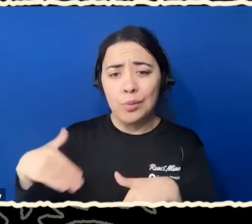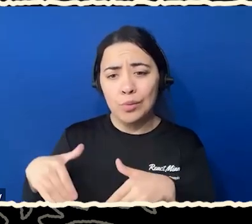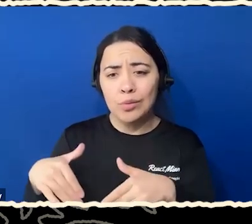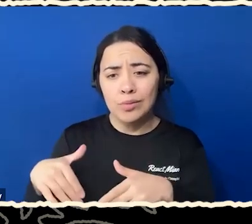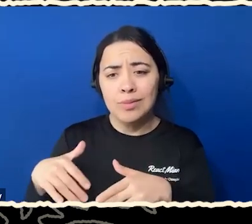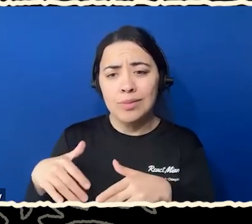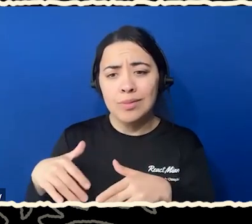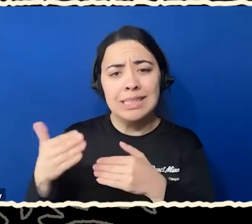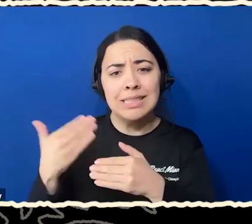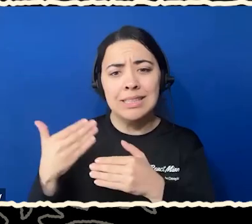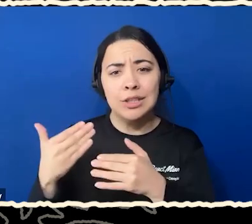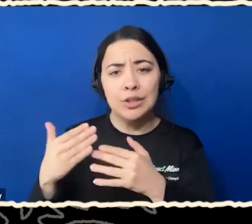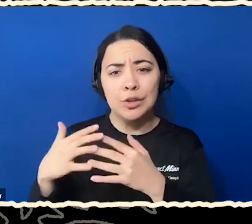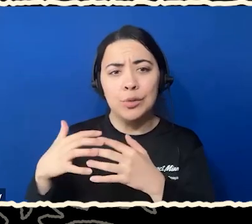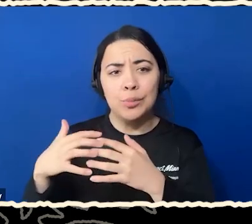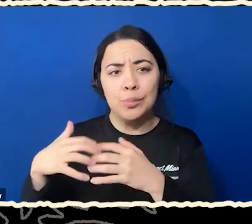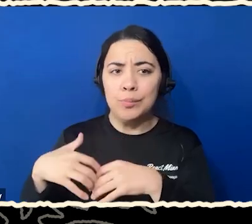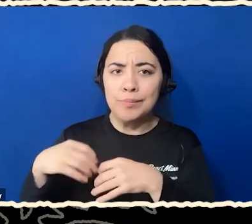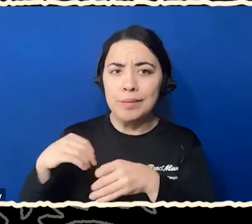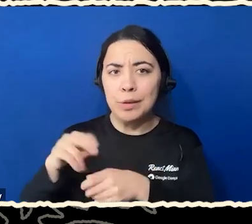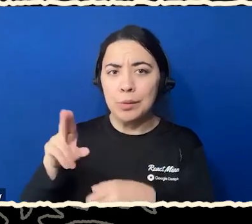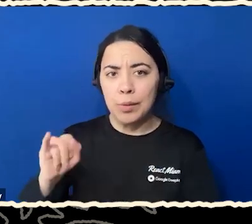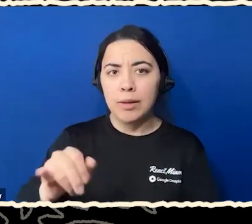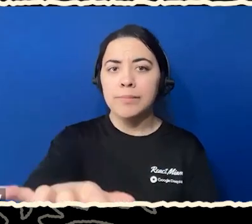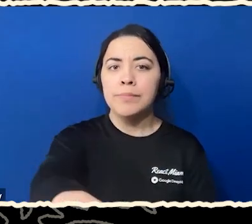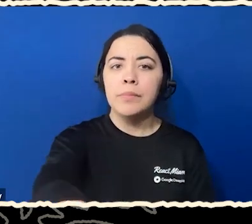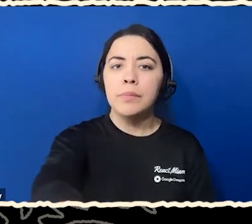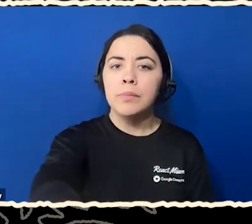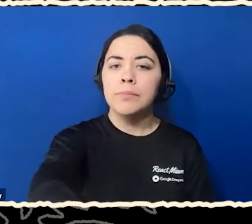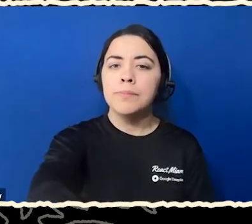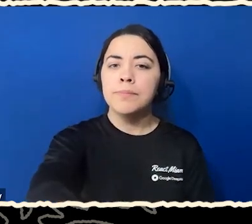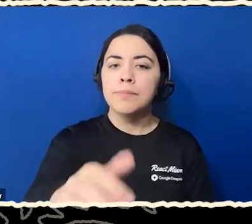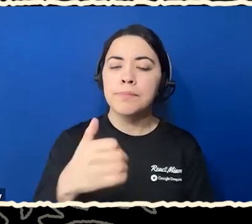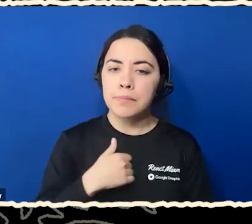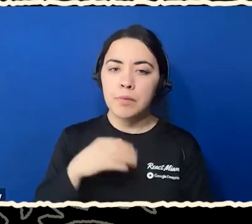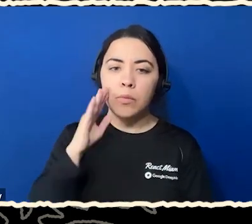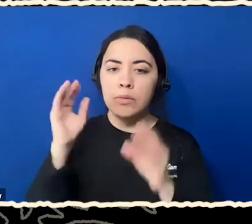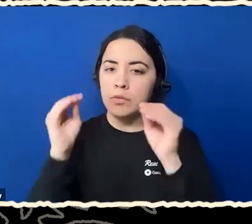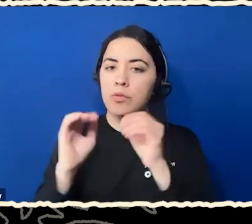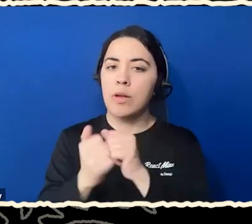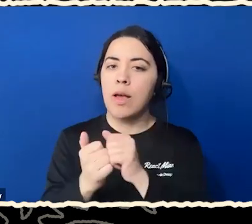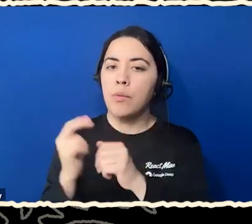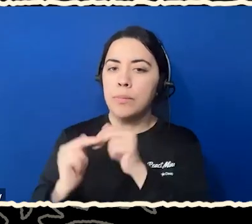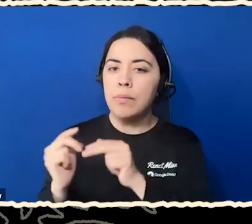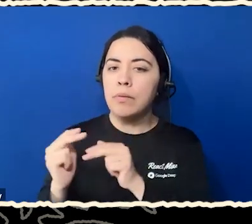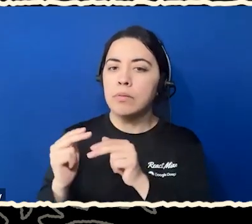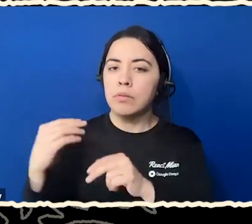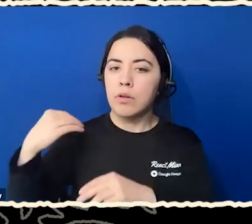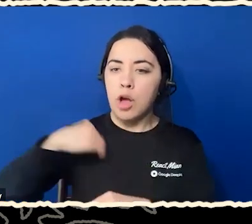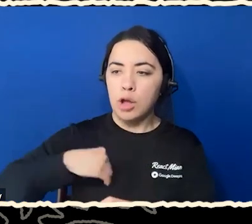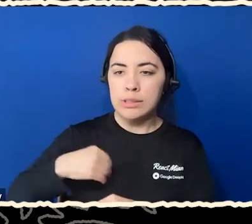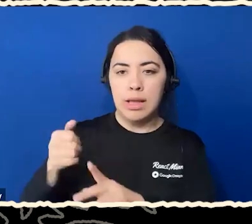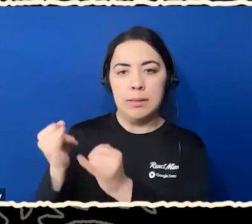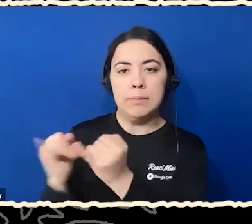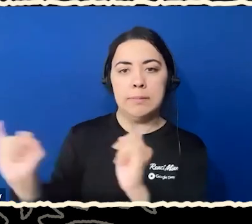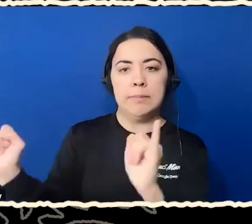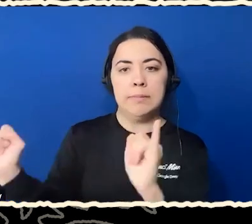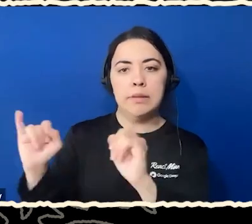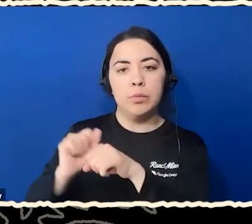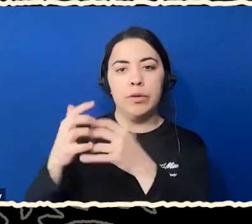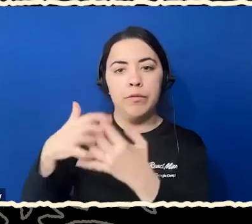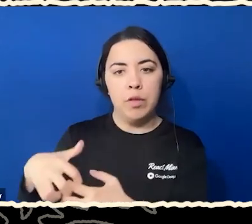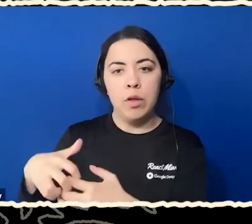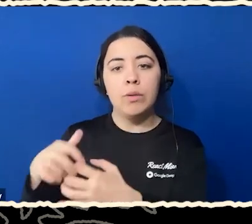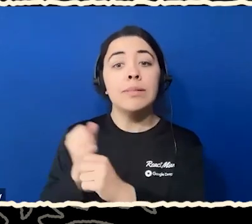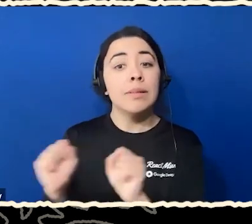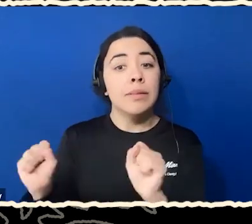UI. So I'm going to show you how to build autonomous workflows in React safely under real constraints. Quick show of hands, who